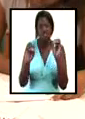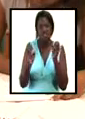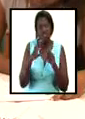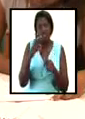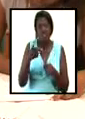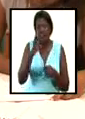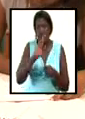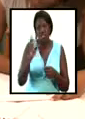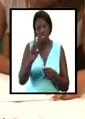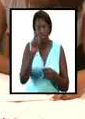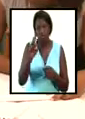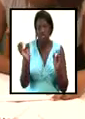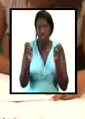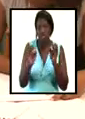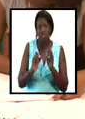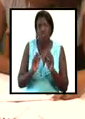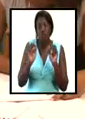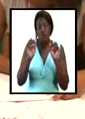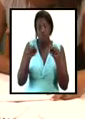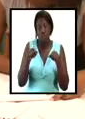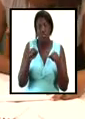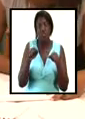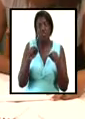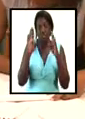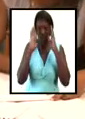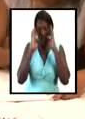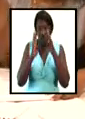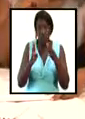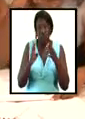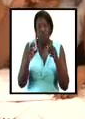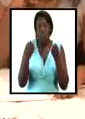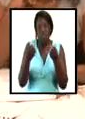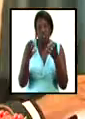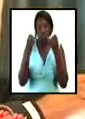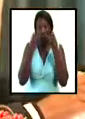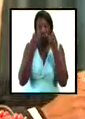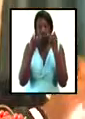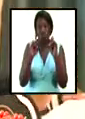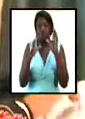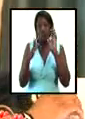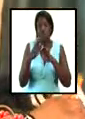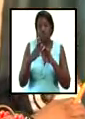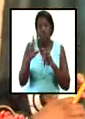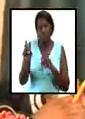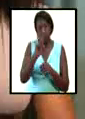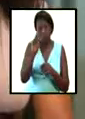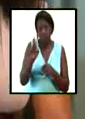score high marks, then it's important that you focus on relevant information when answering these questions.